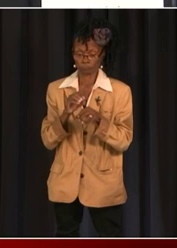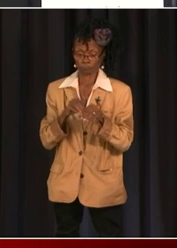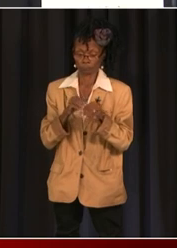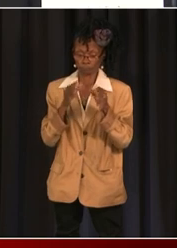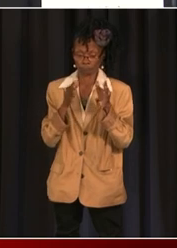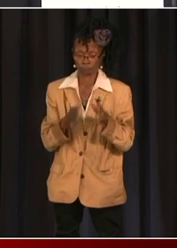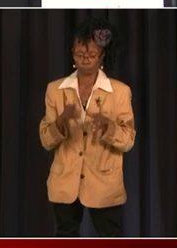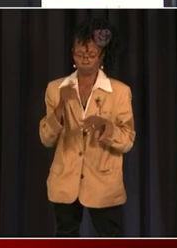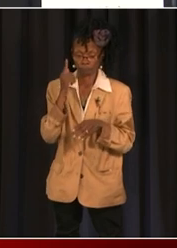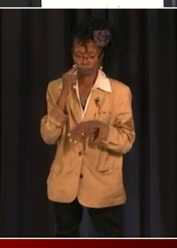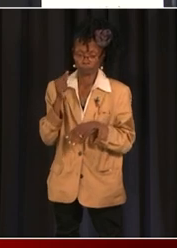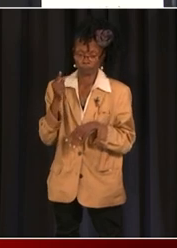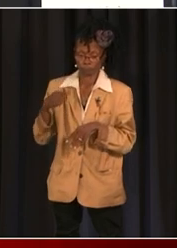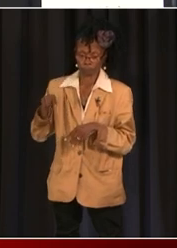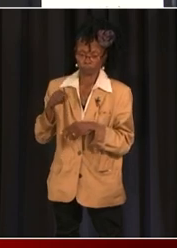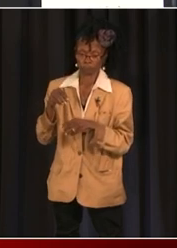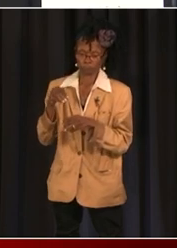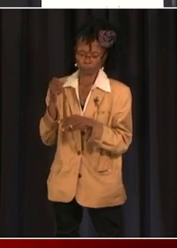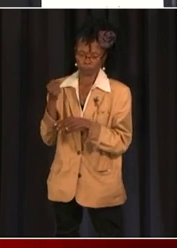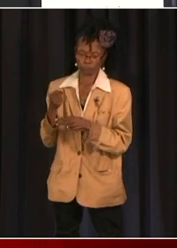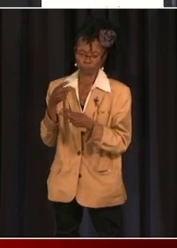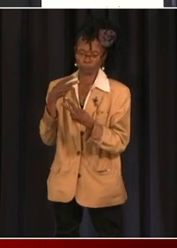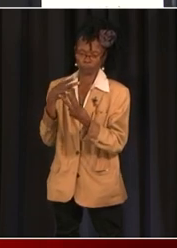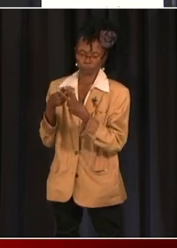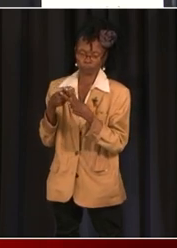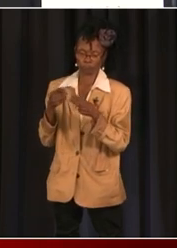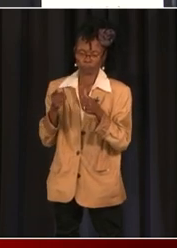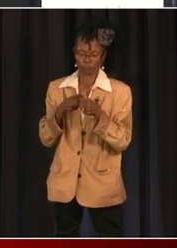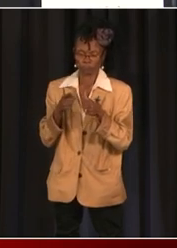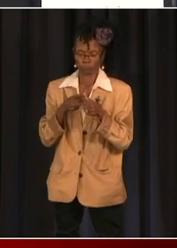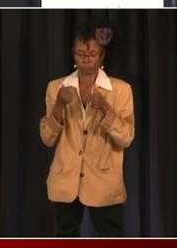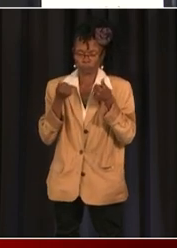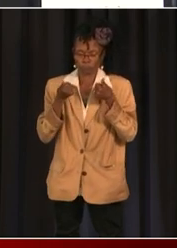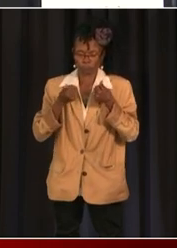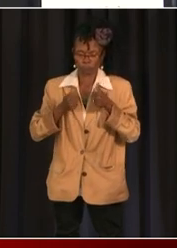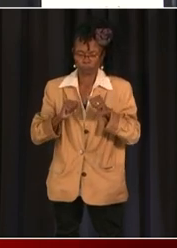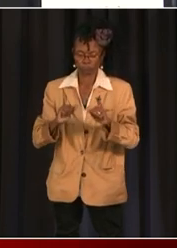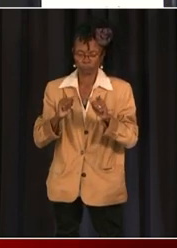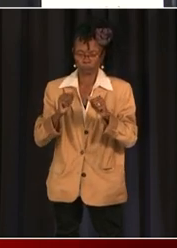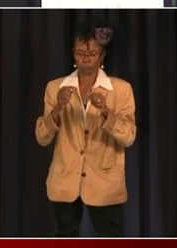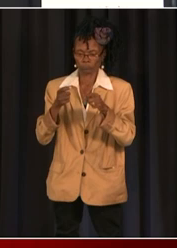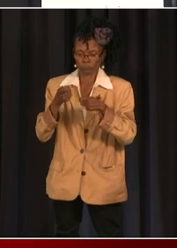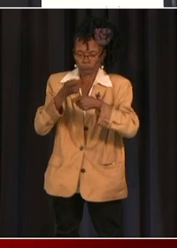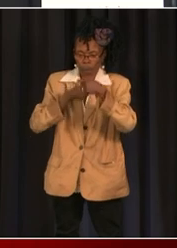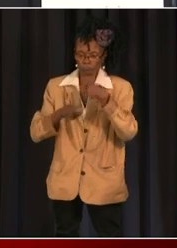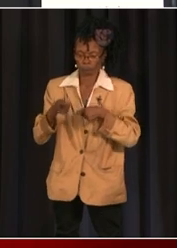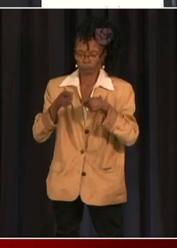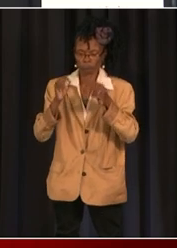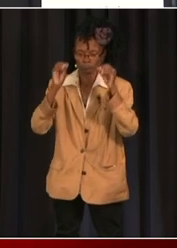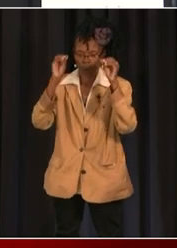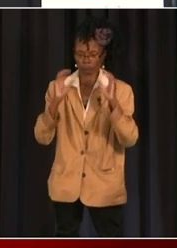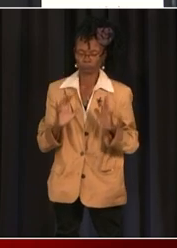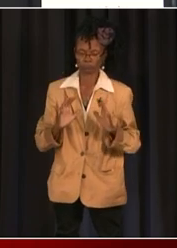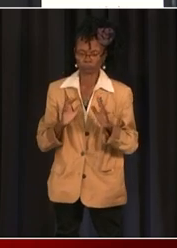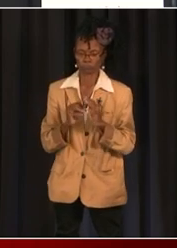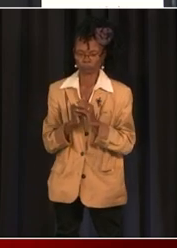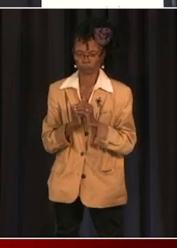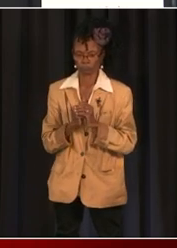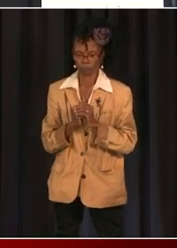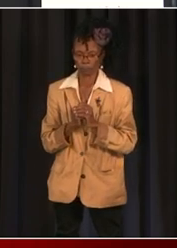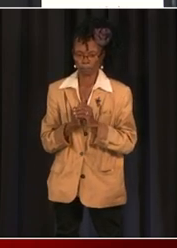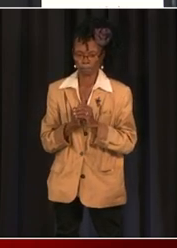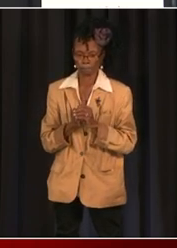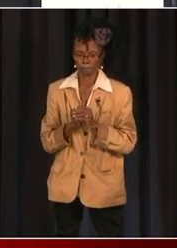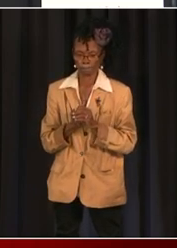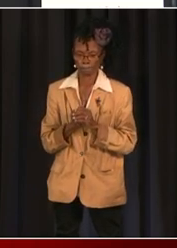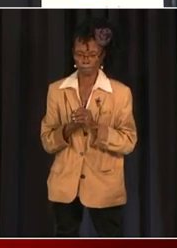need to quarantine, we will first identify a substitute to serve the students that are in person. If the